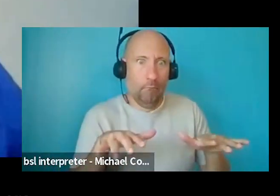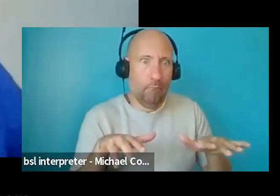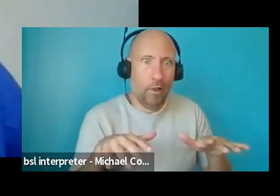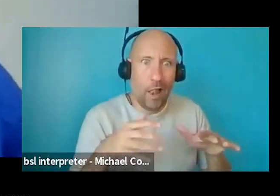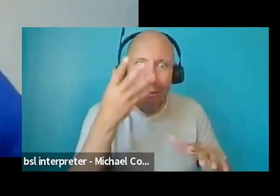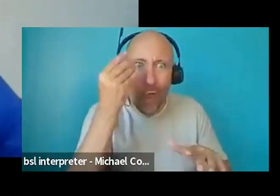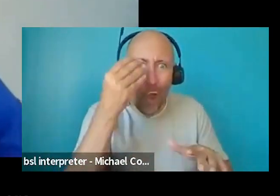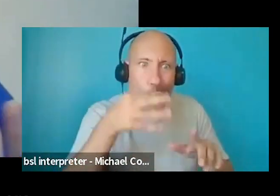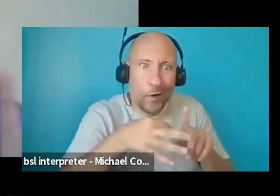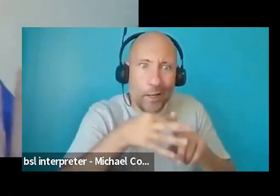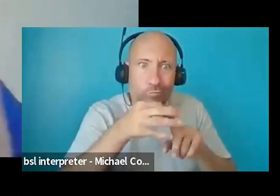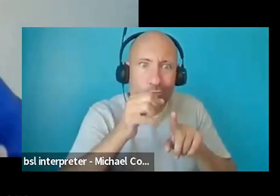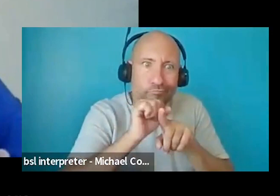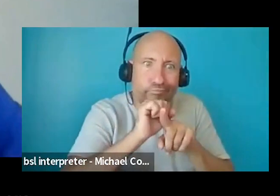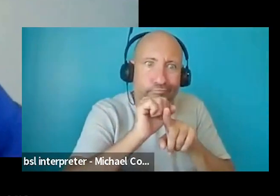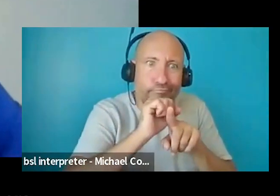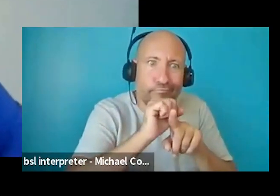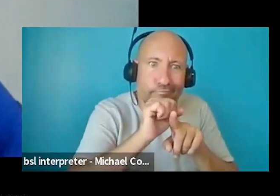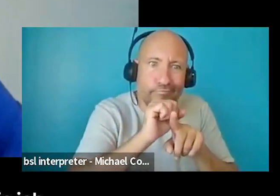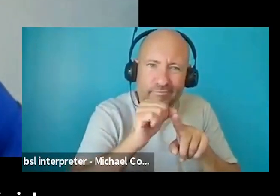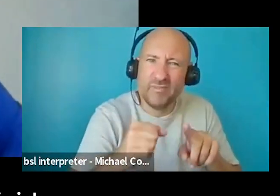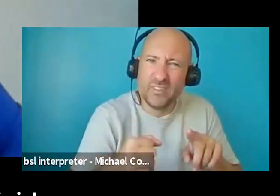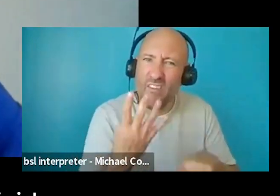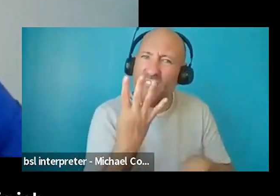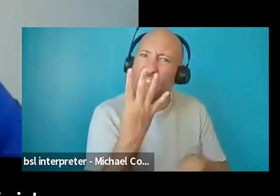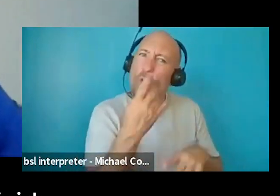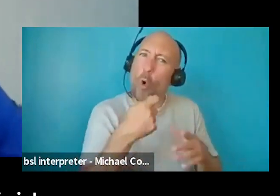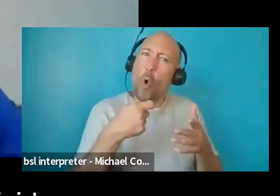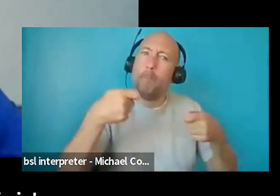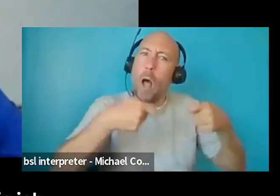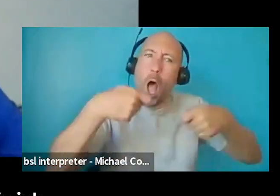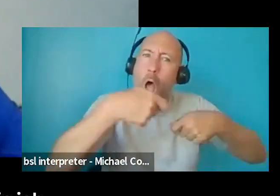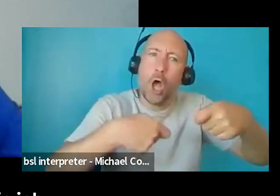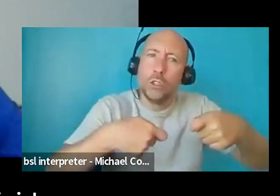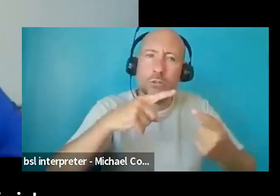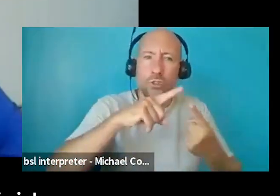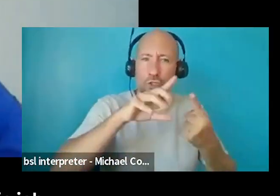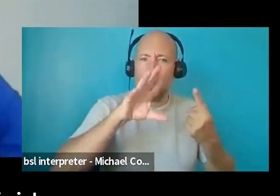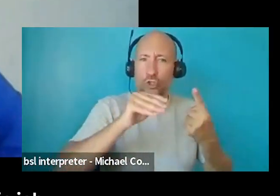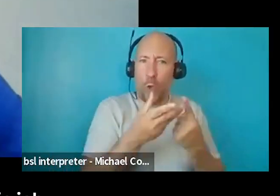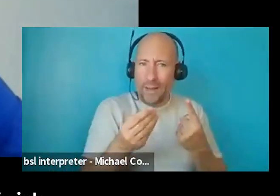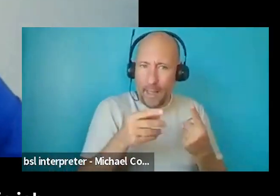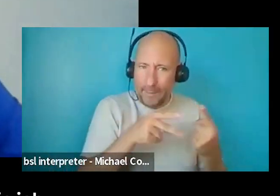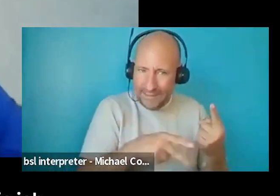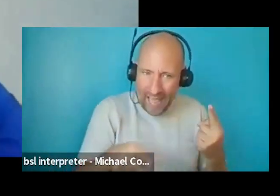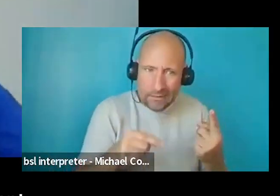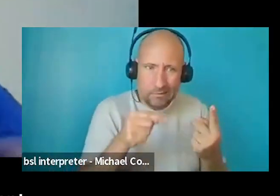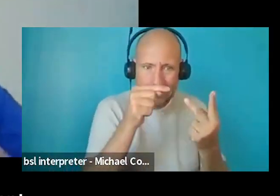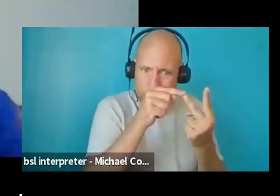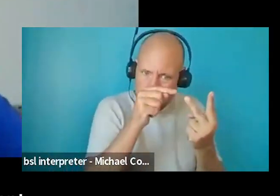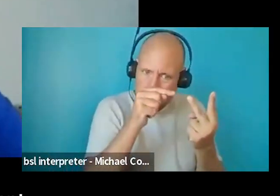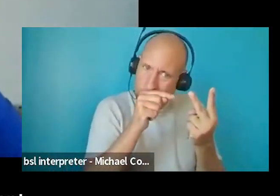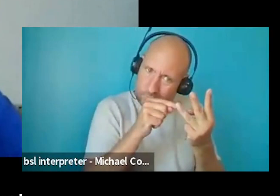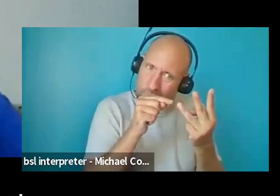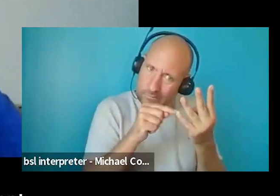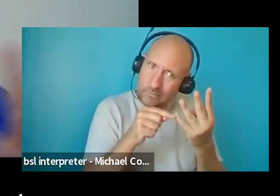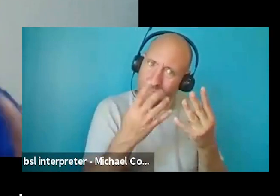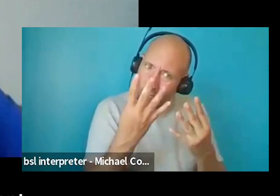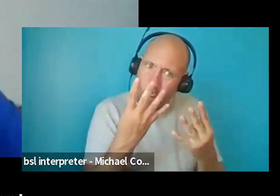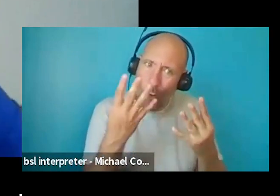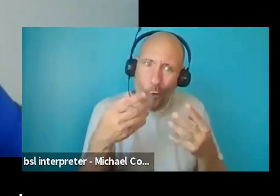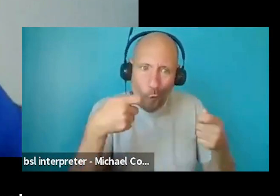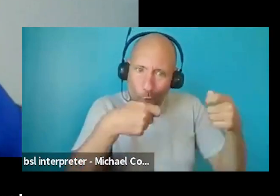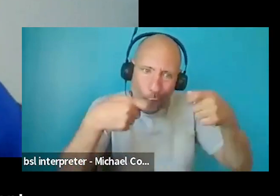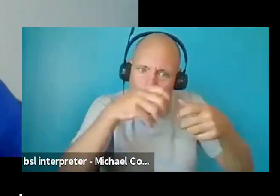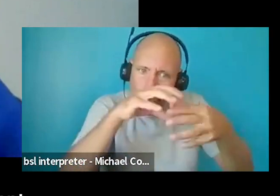say we, it's the 4 partners, because Stopgap Dance are doing a fantastic job in trying to manage all